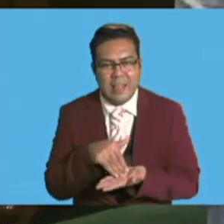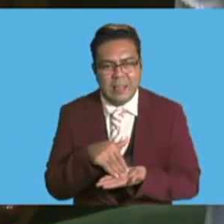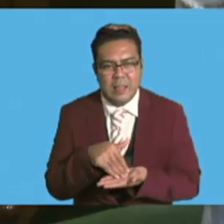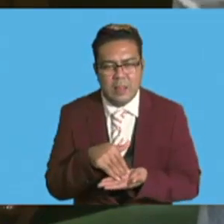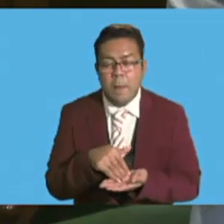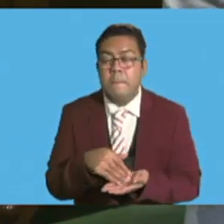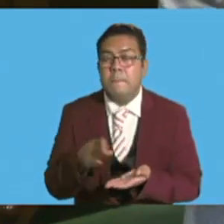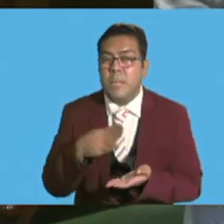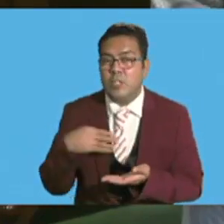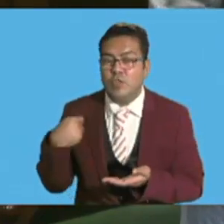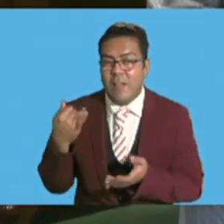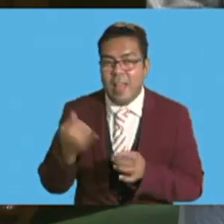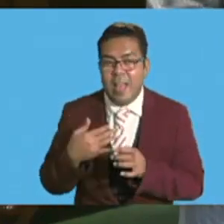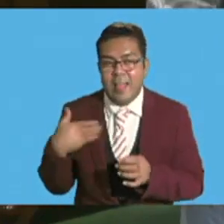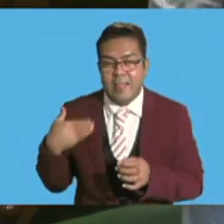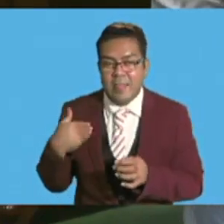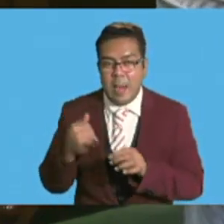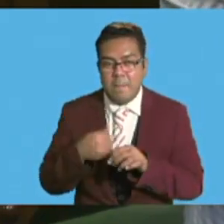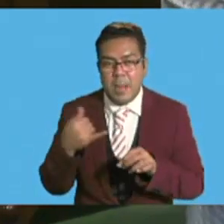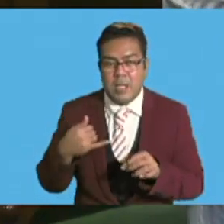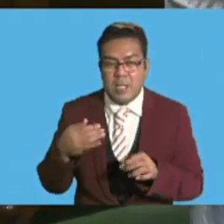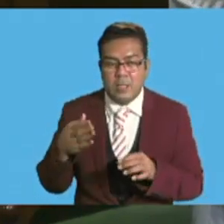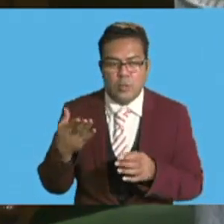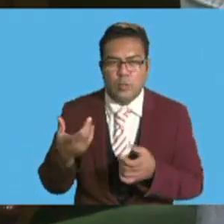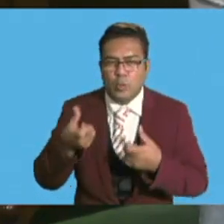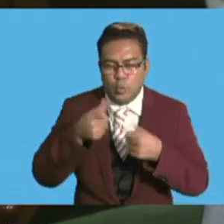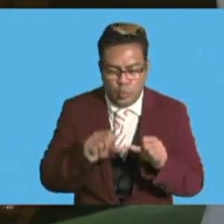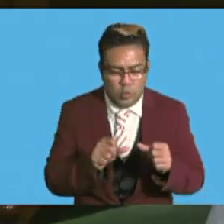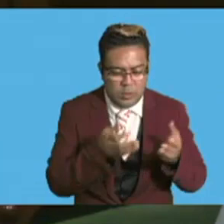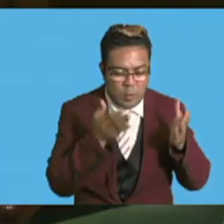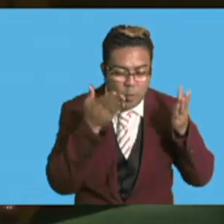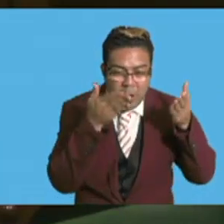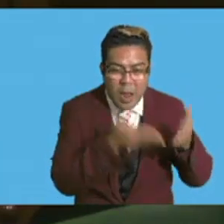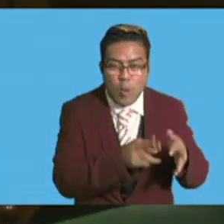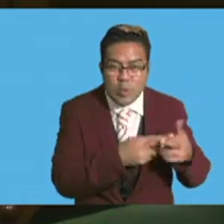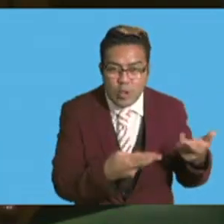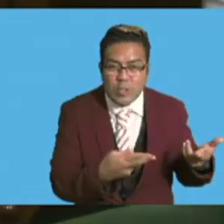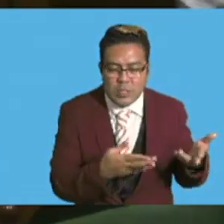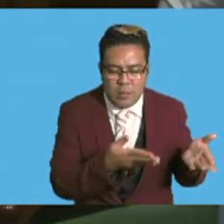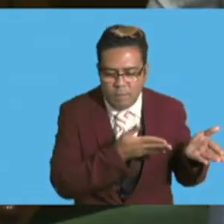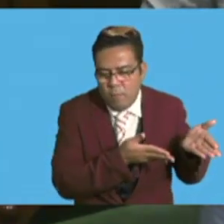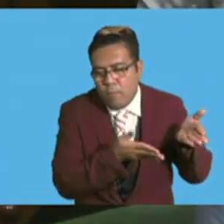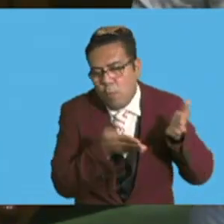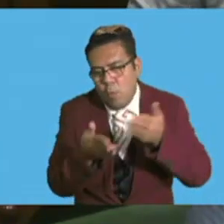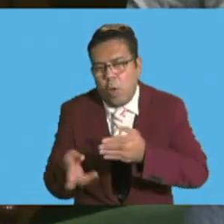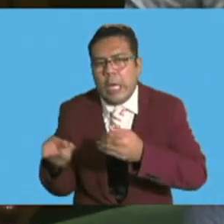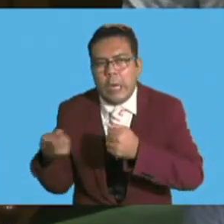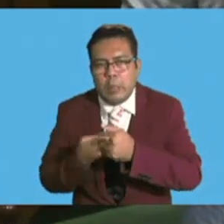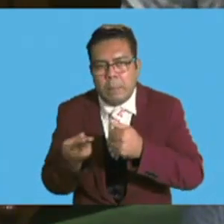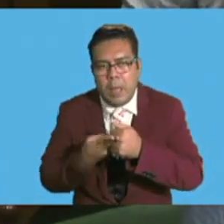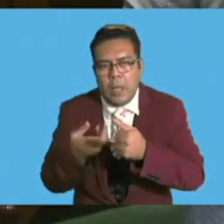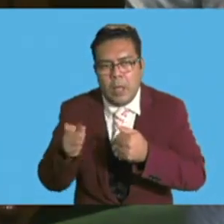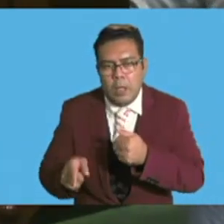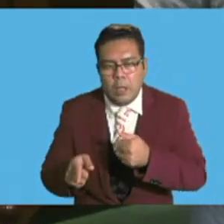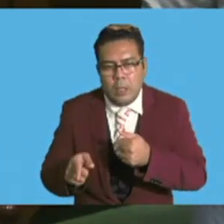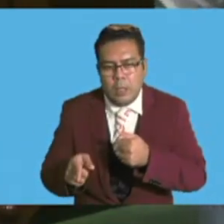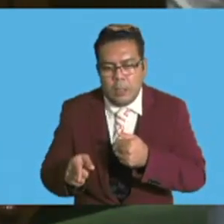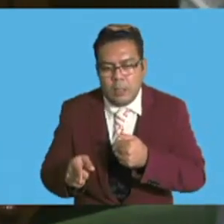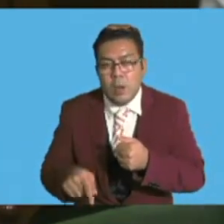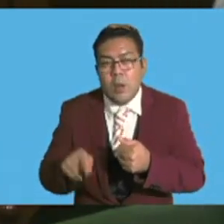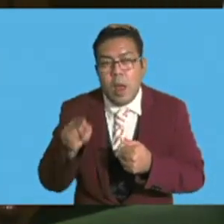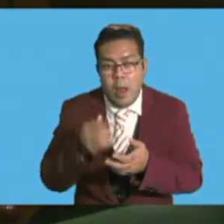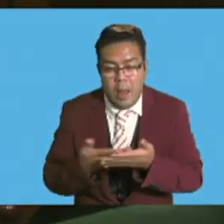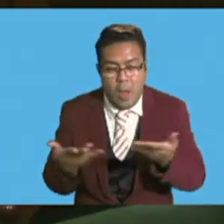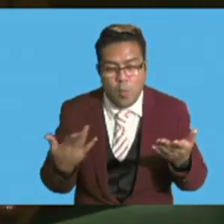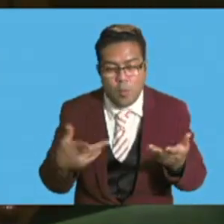cause the Ministry of Health and Medical Services to utilize already committed resources for needed repairs. Honourable Speaker, I would like to